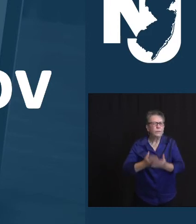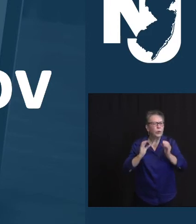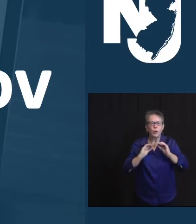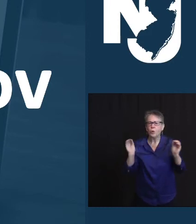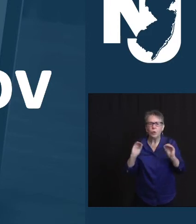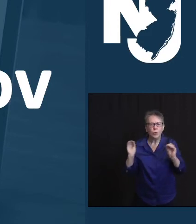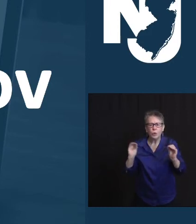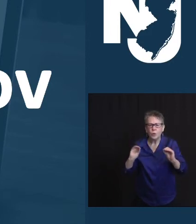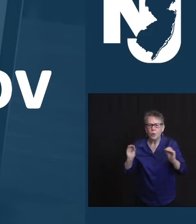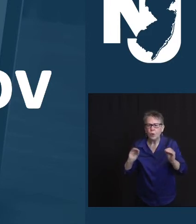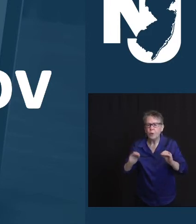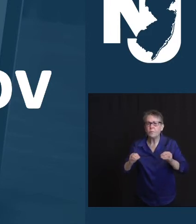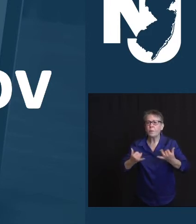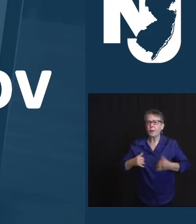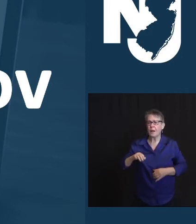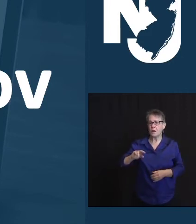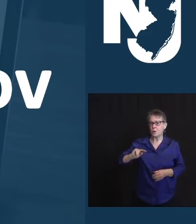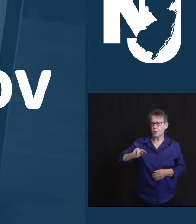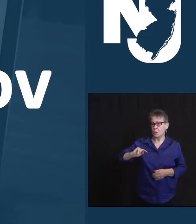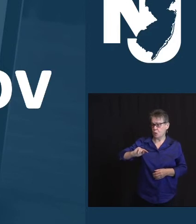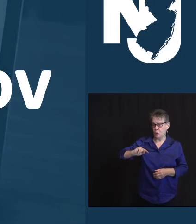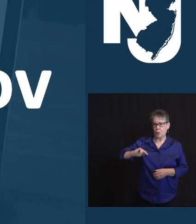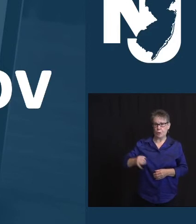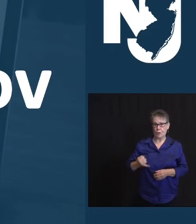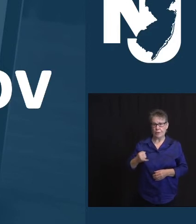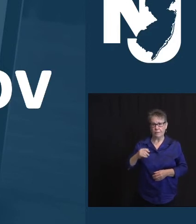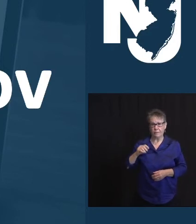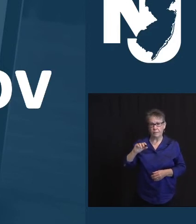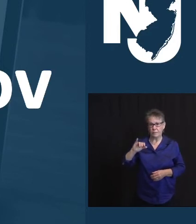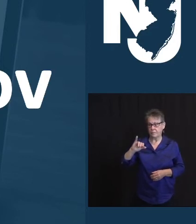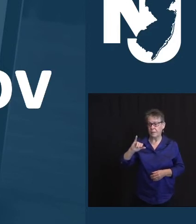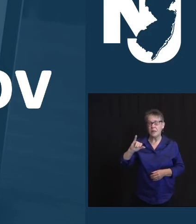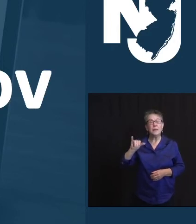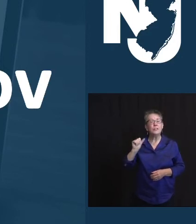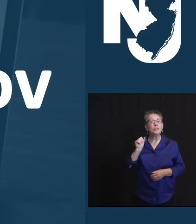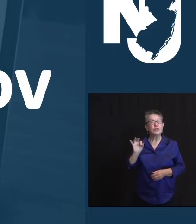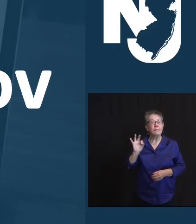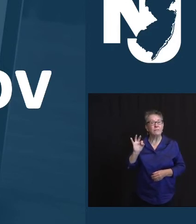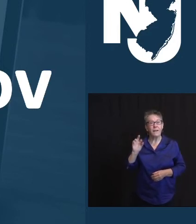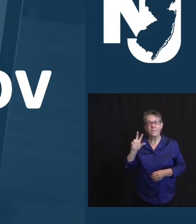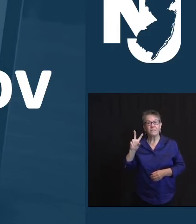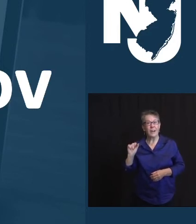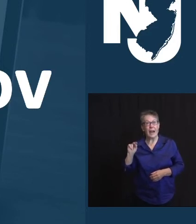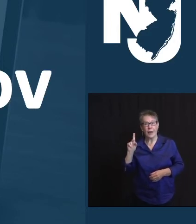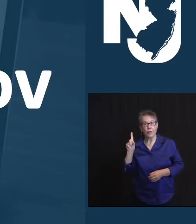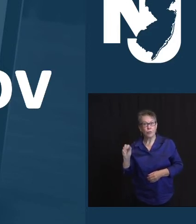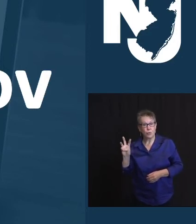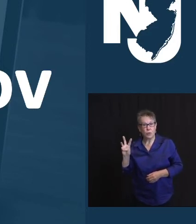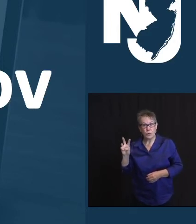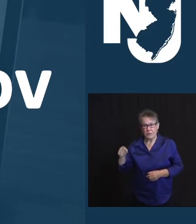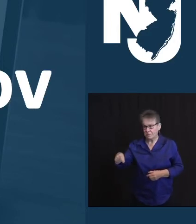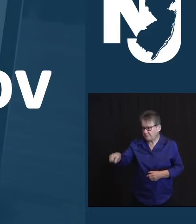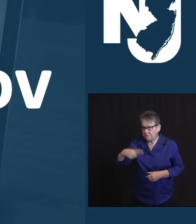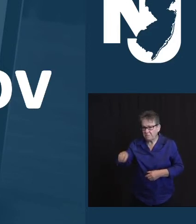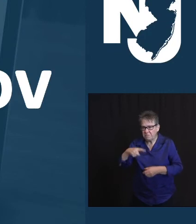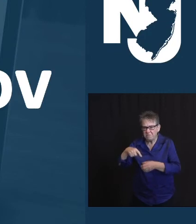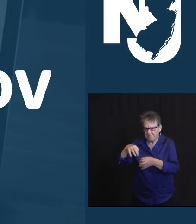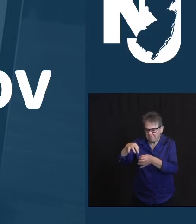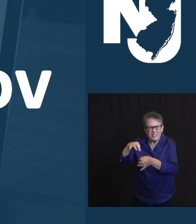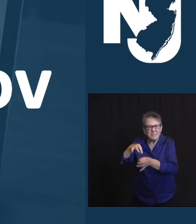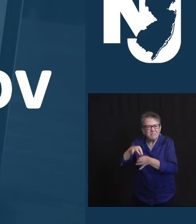Drew, cynically siding with conspiracy theorists and throwing his fate in with the far right's disproven and